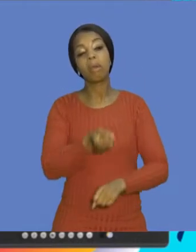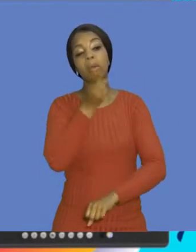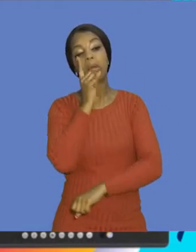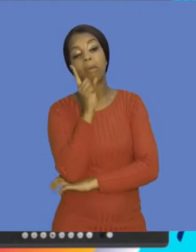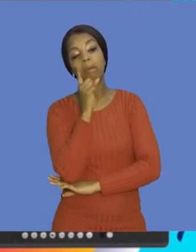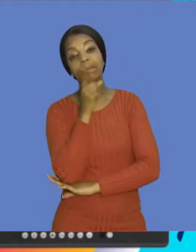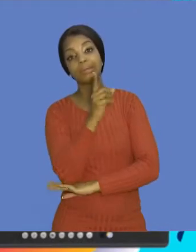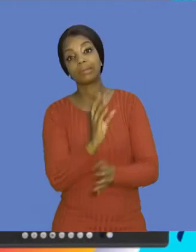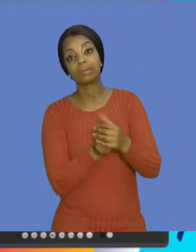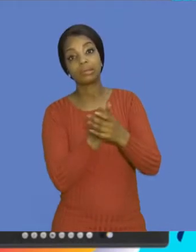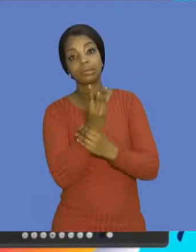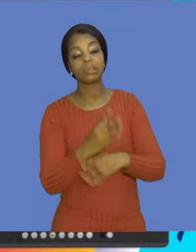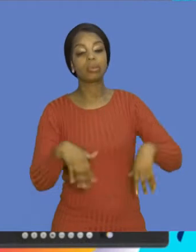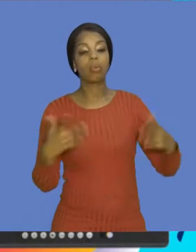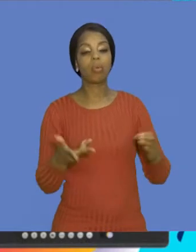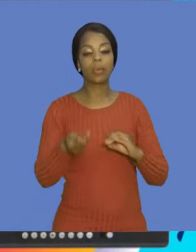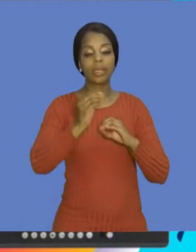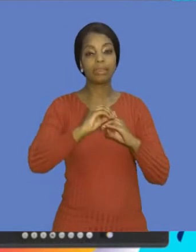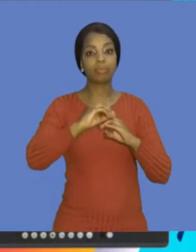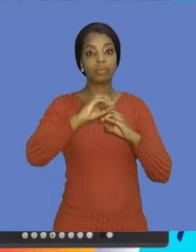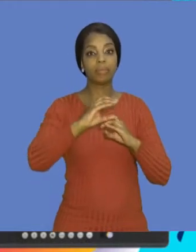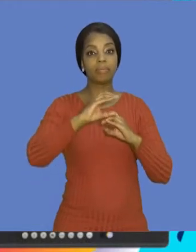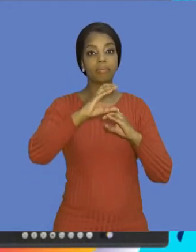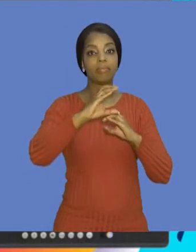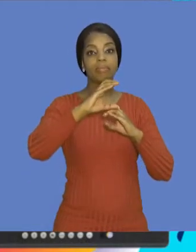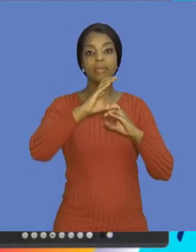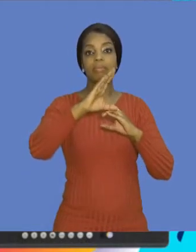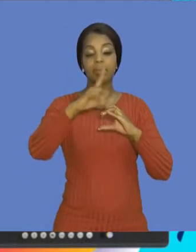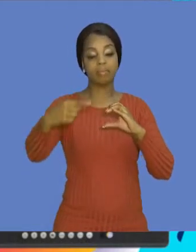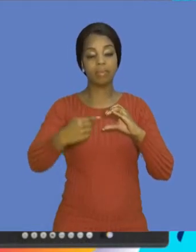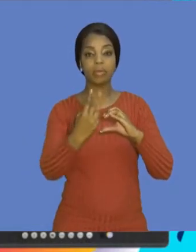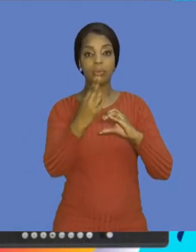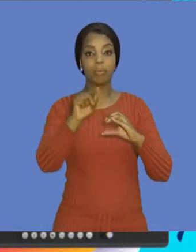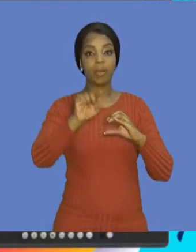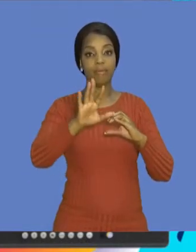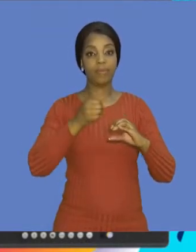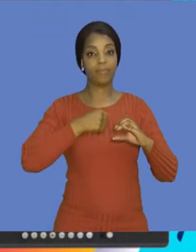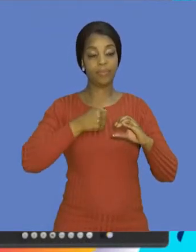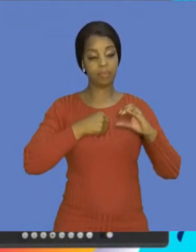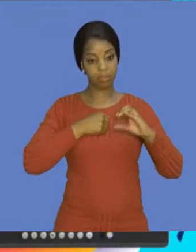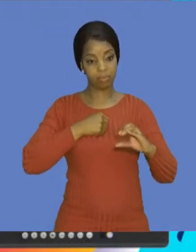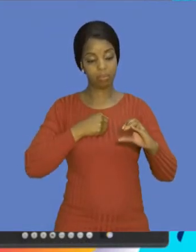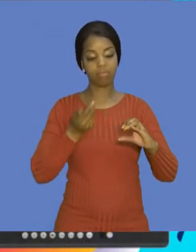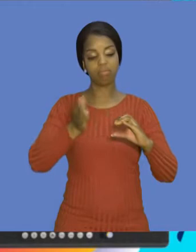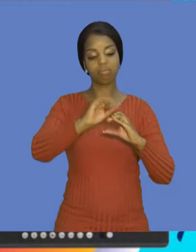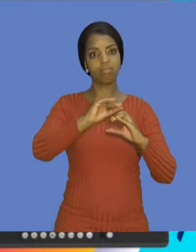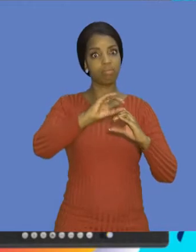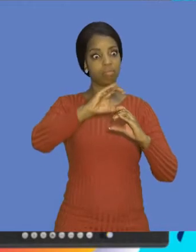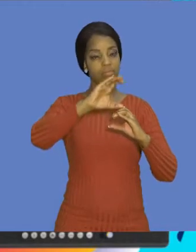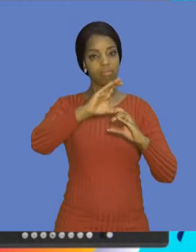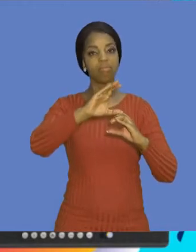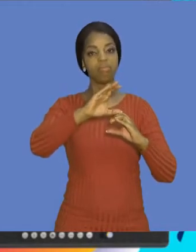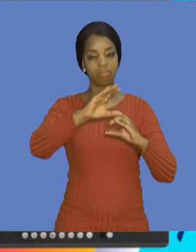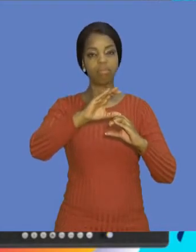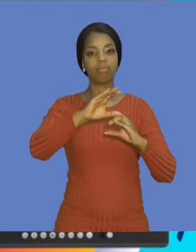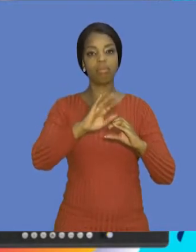it accumulate some interest in that particular order. And then we then also look at what is the interest rate that Busi is